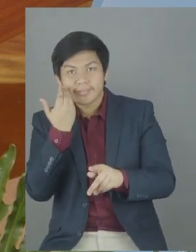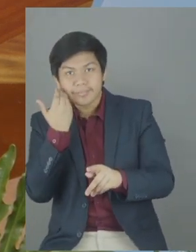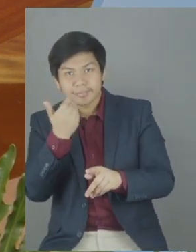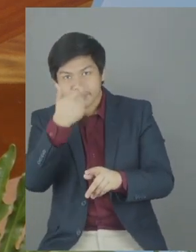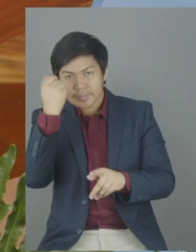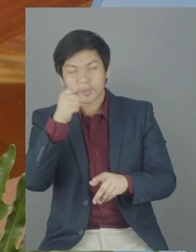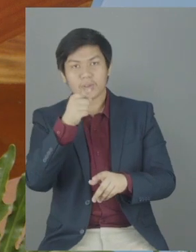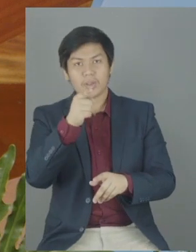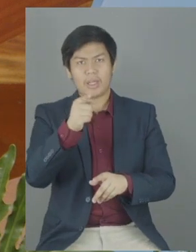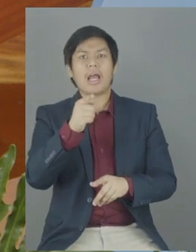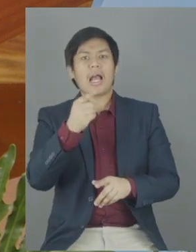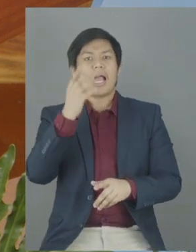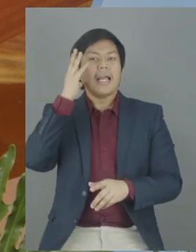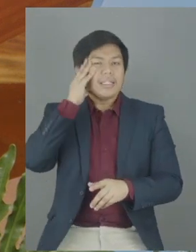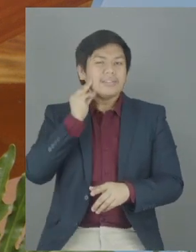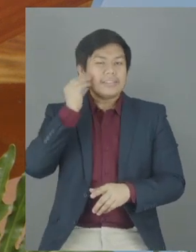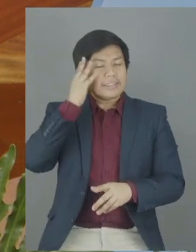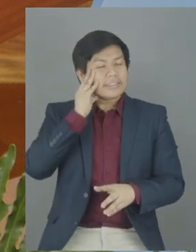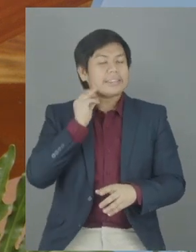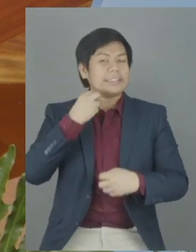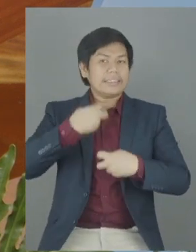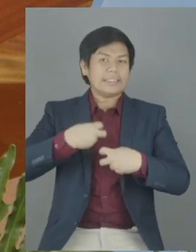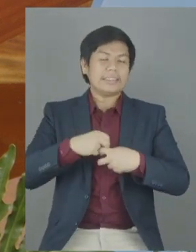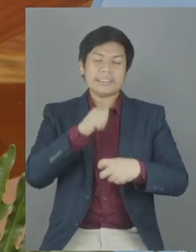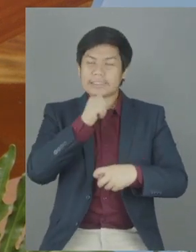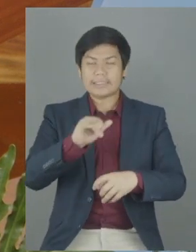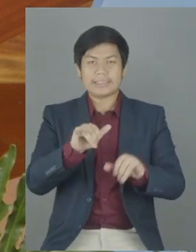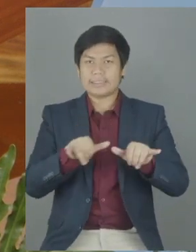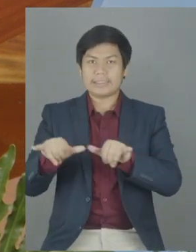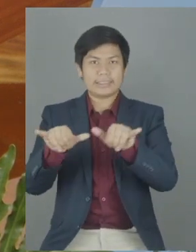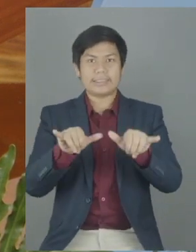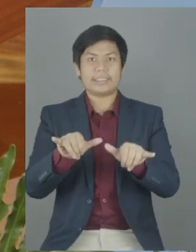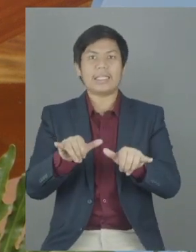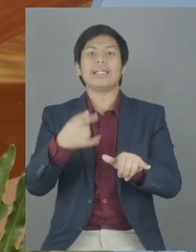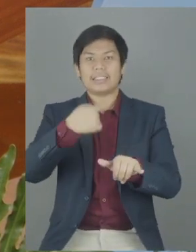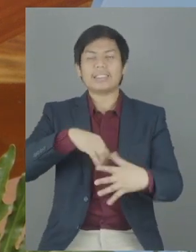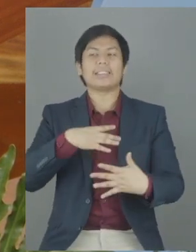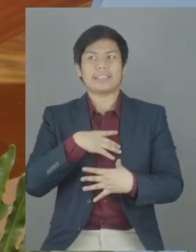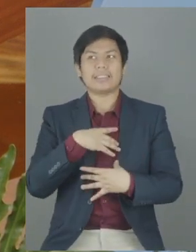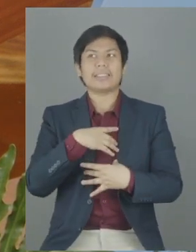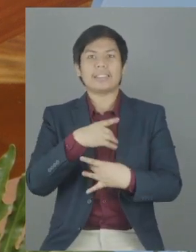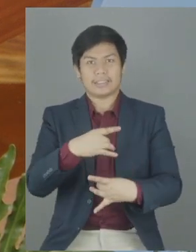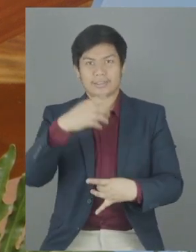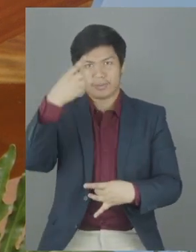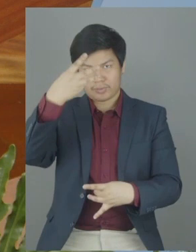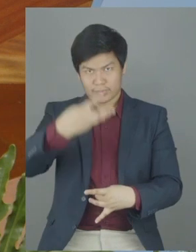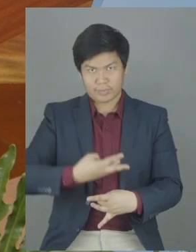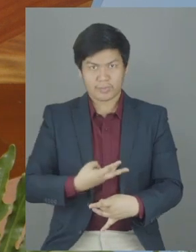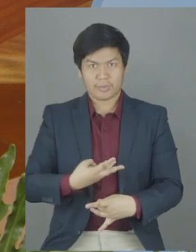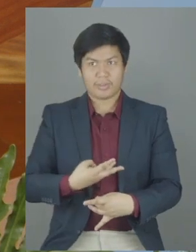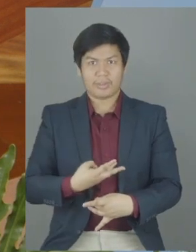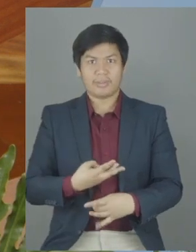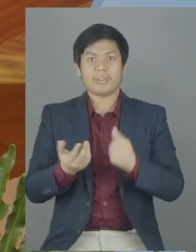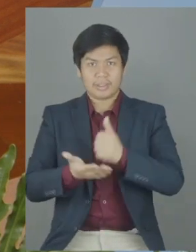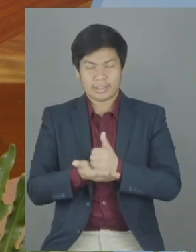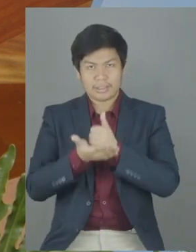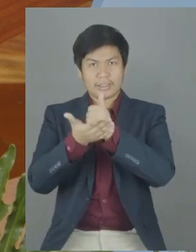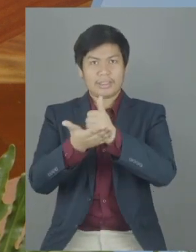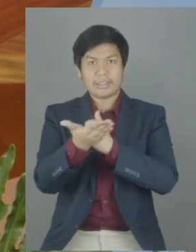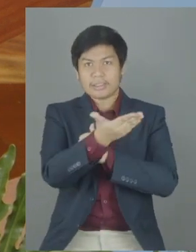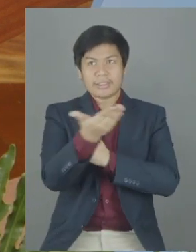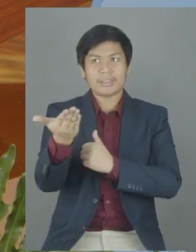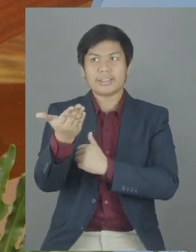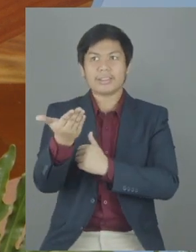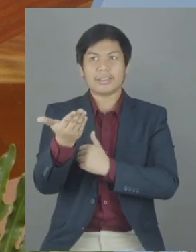know you're going through something or you're not like the rest, we'd love to welcome you and help you